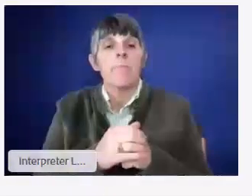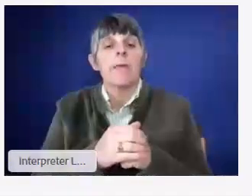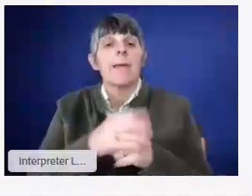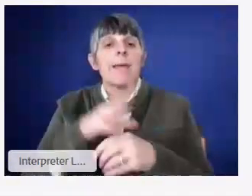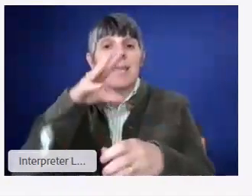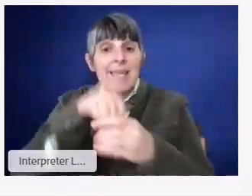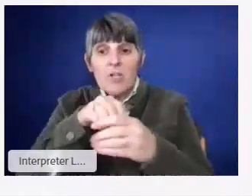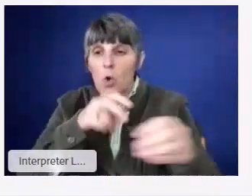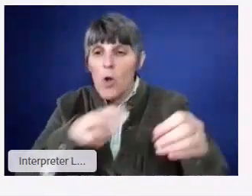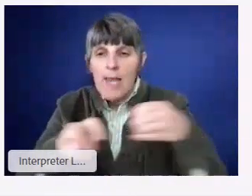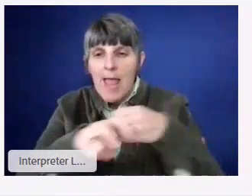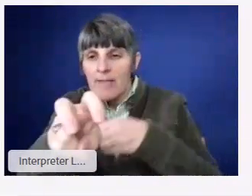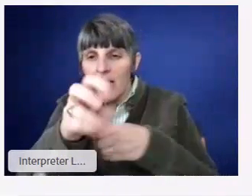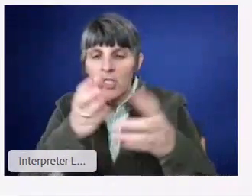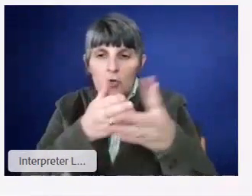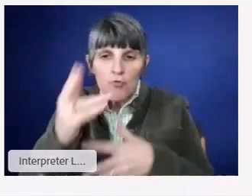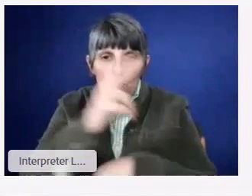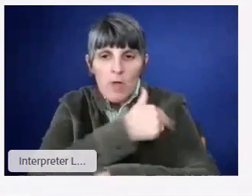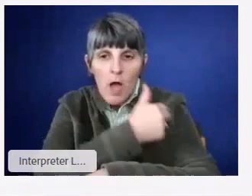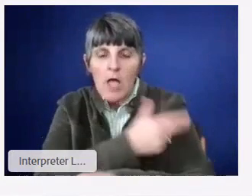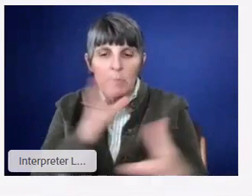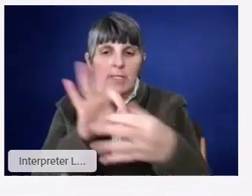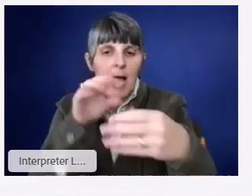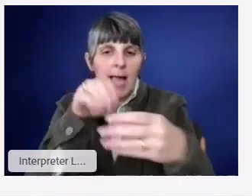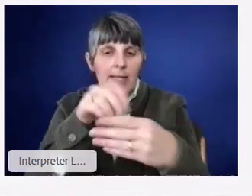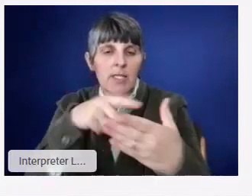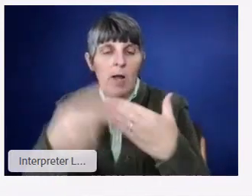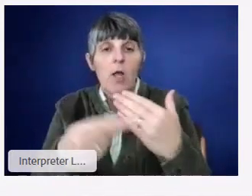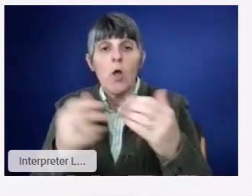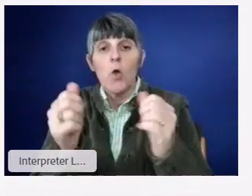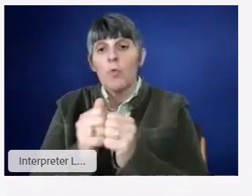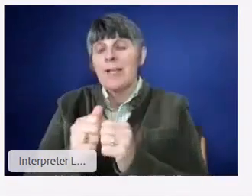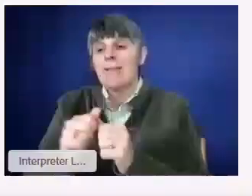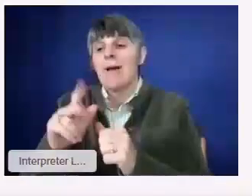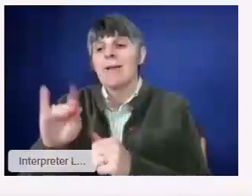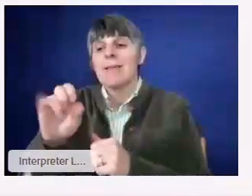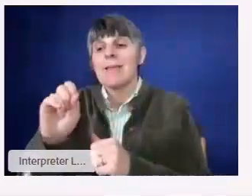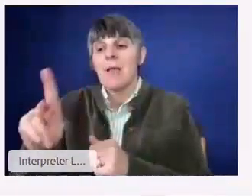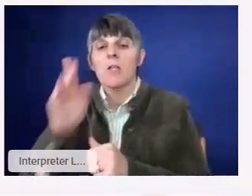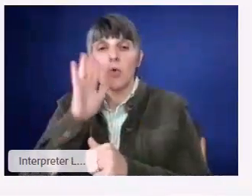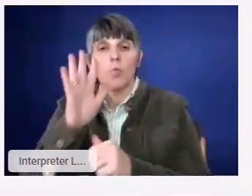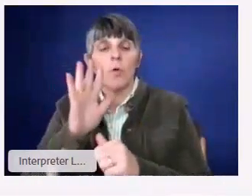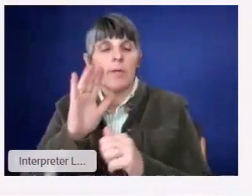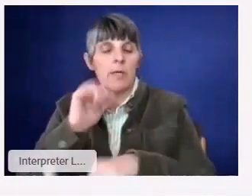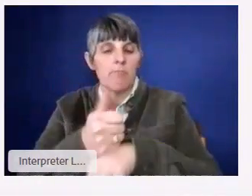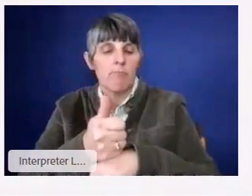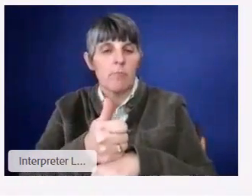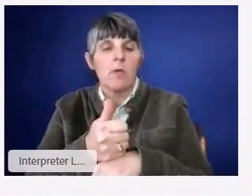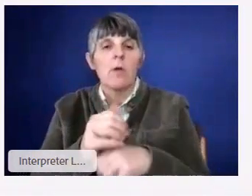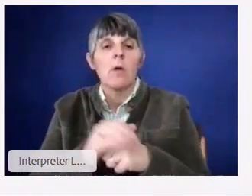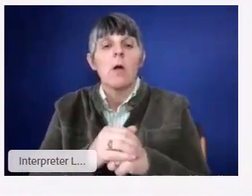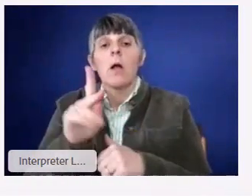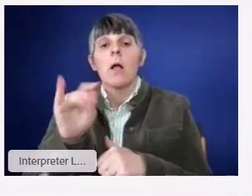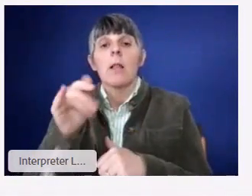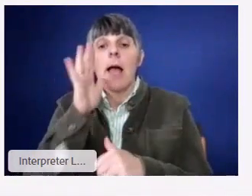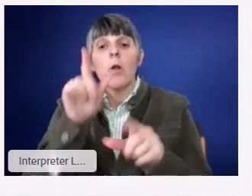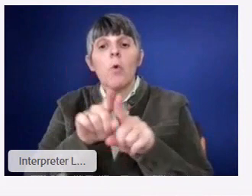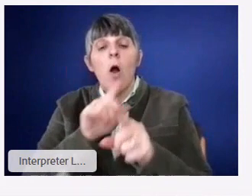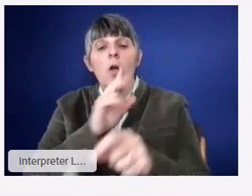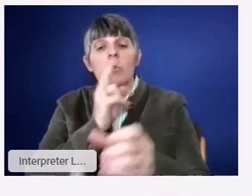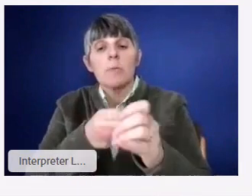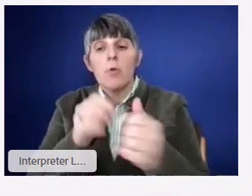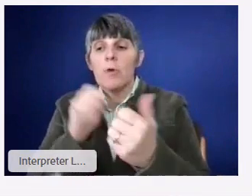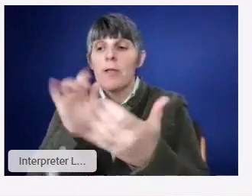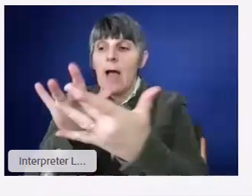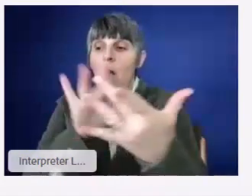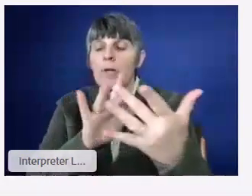Buffalo General will be tied into this project, and a project kiosk will also be deployed at the hospital. Kaleida will also be participating in outreach and engagement